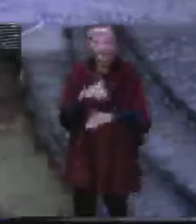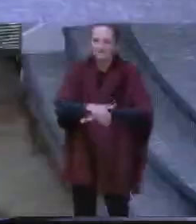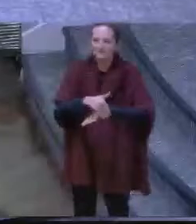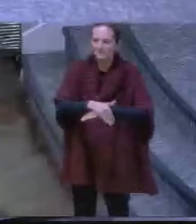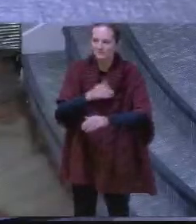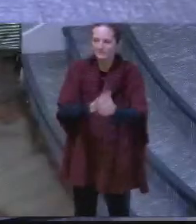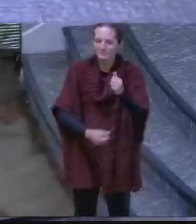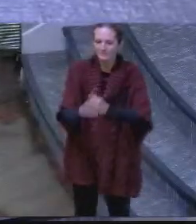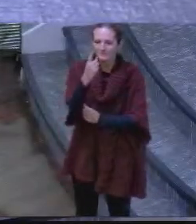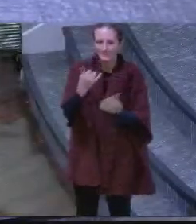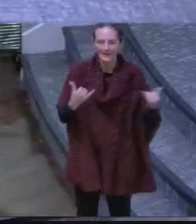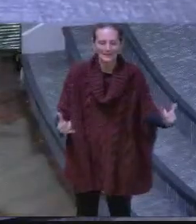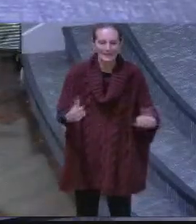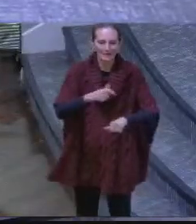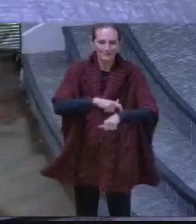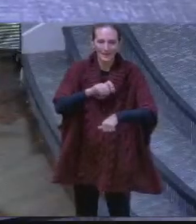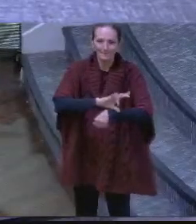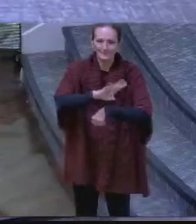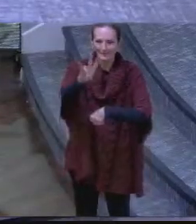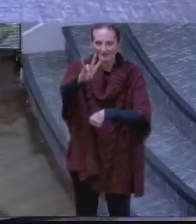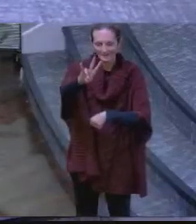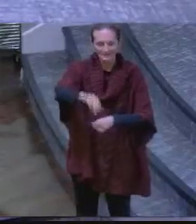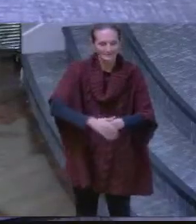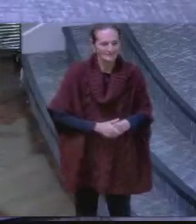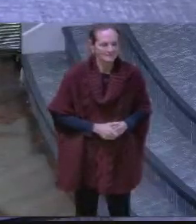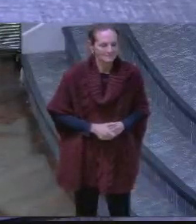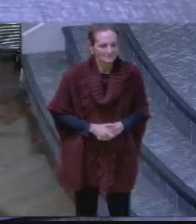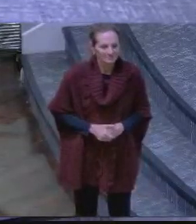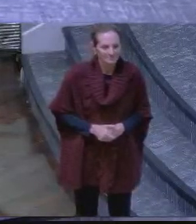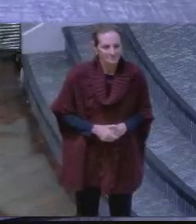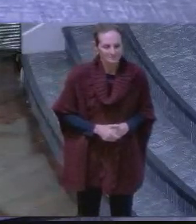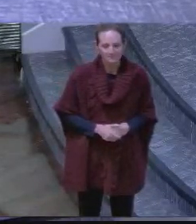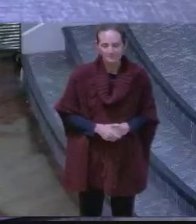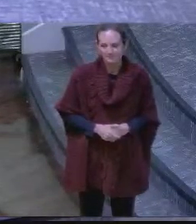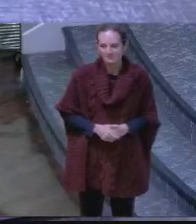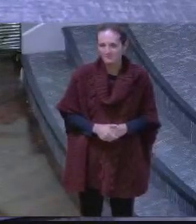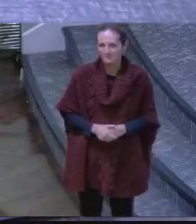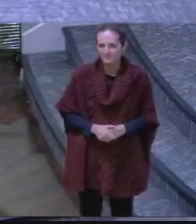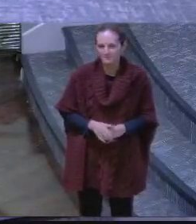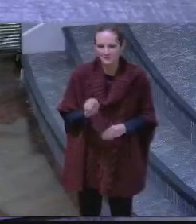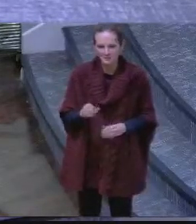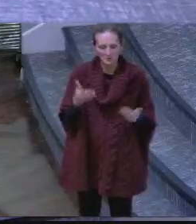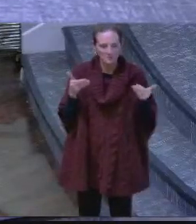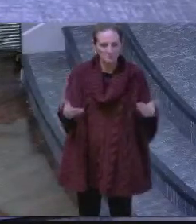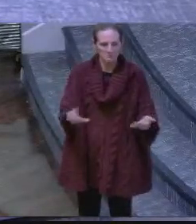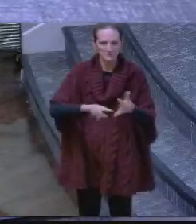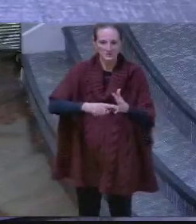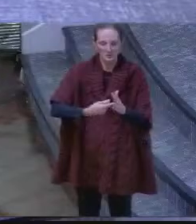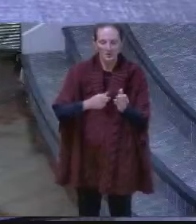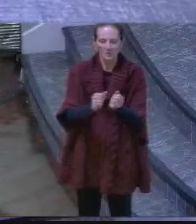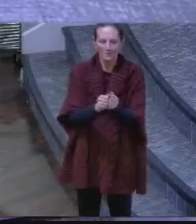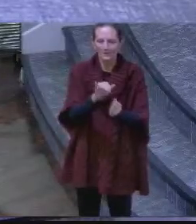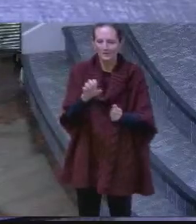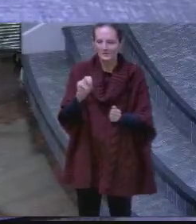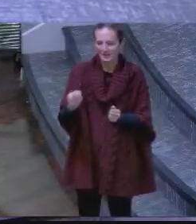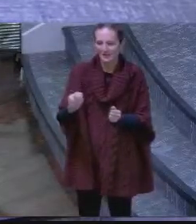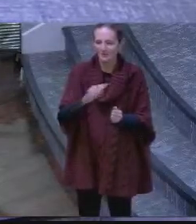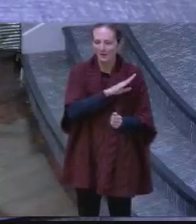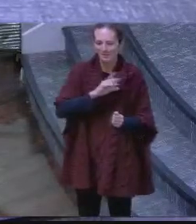The time is now 7 o'clock, and it's, let's get started with our January board